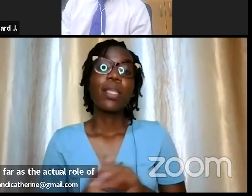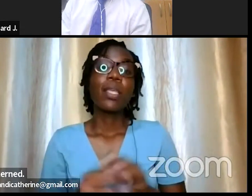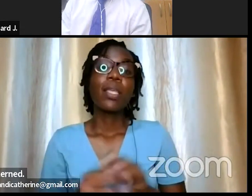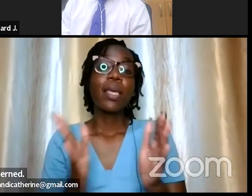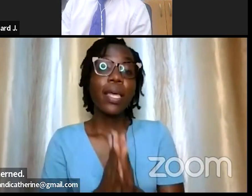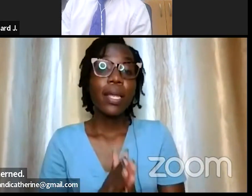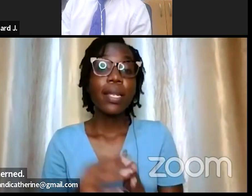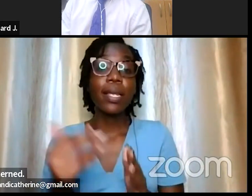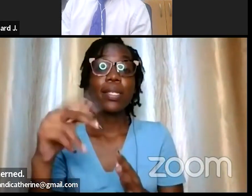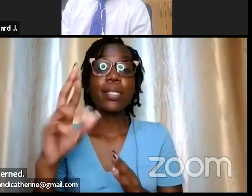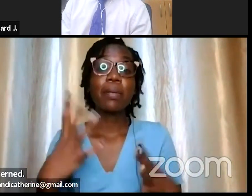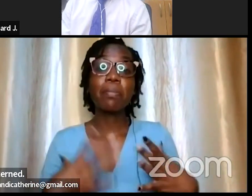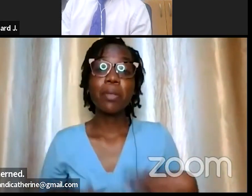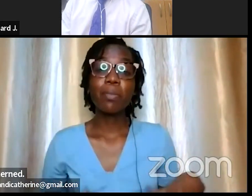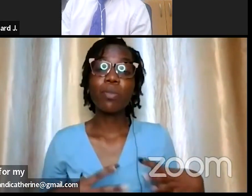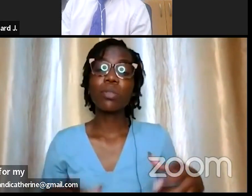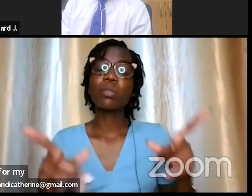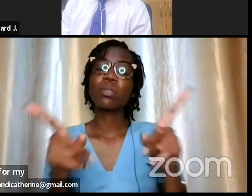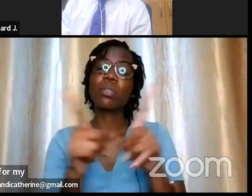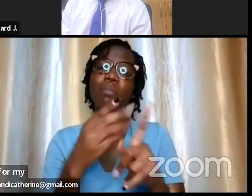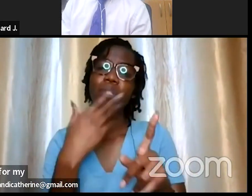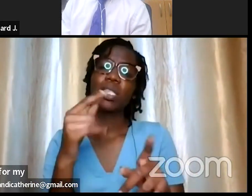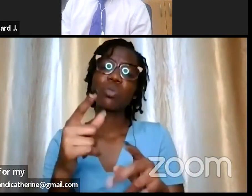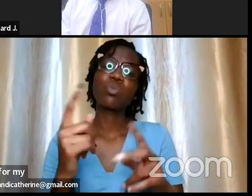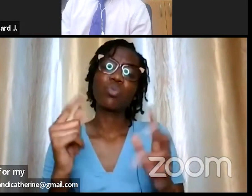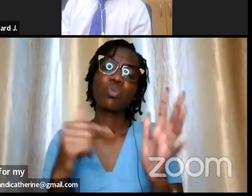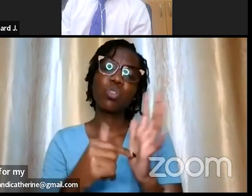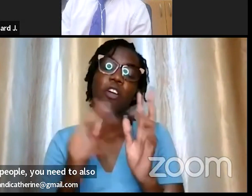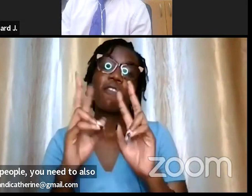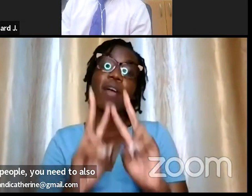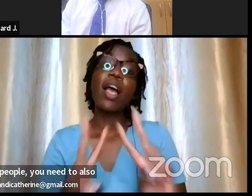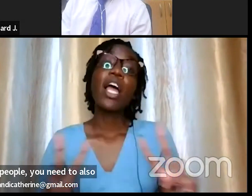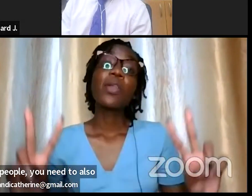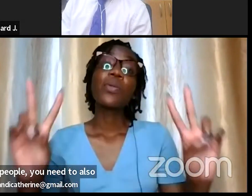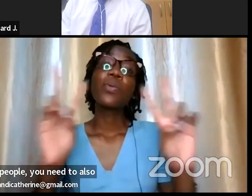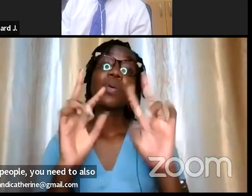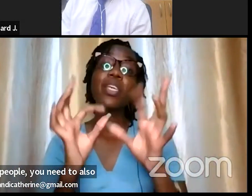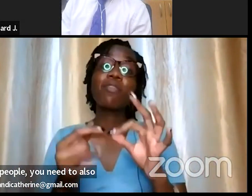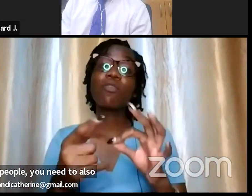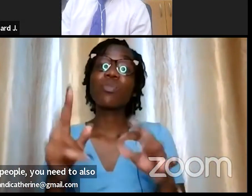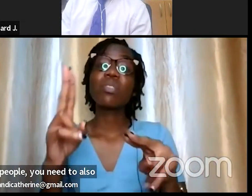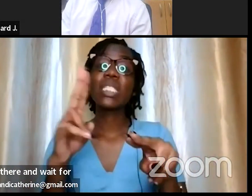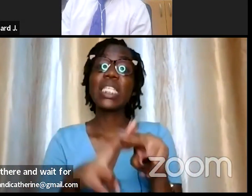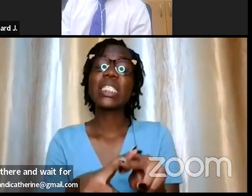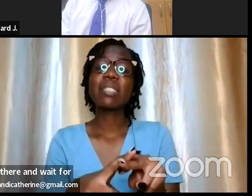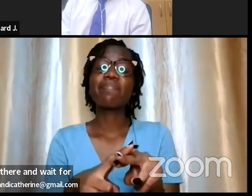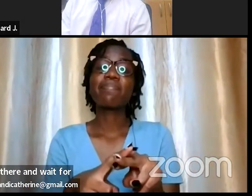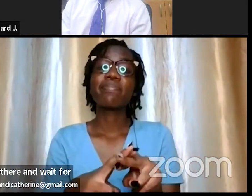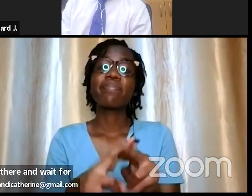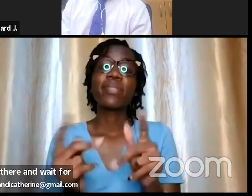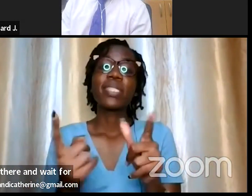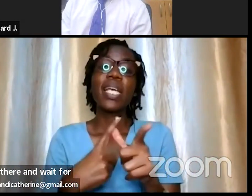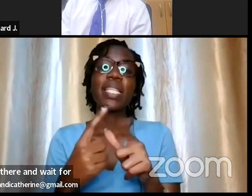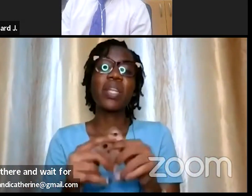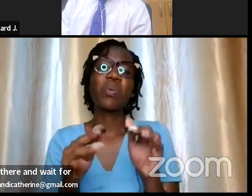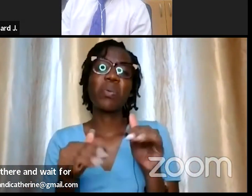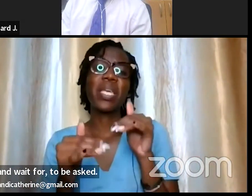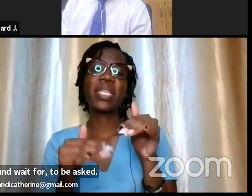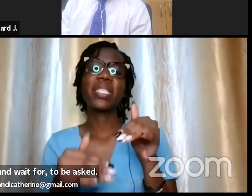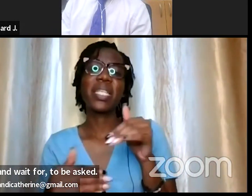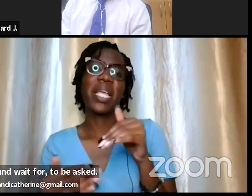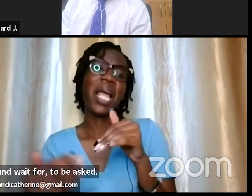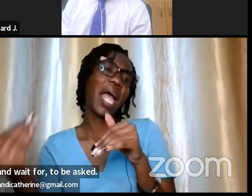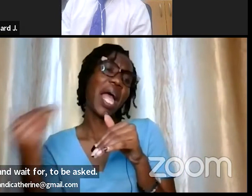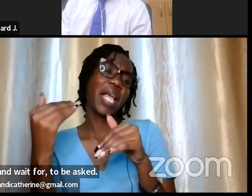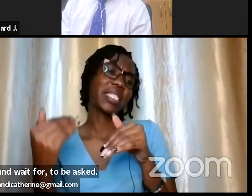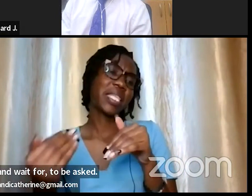HR people, you need to also show value. If you just sit there and wait for to be asked all the